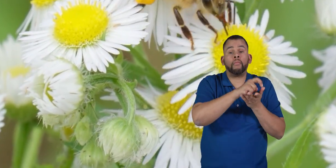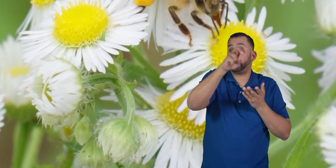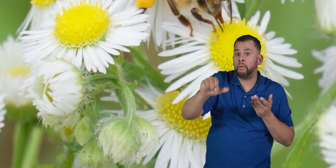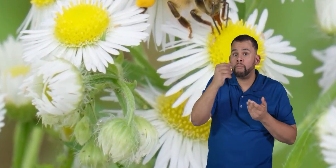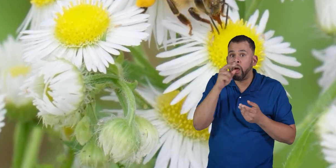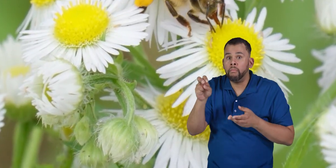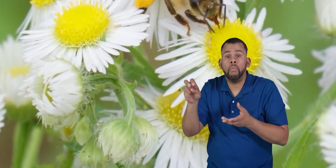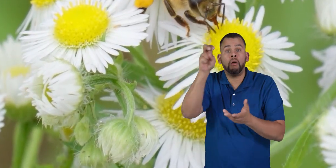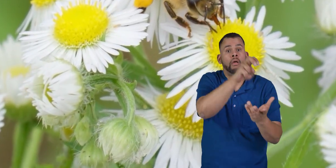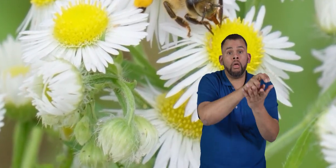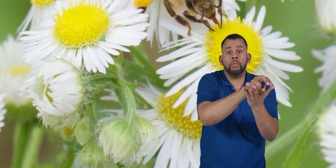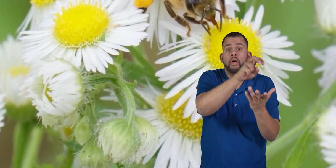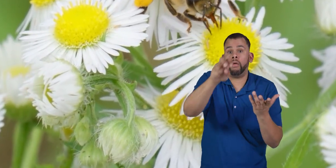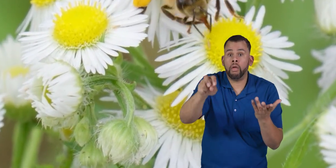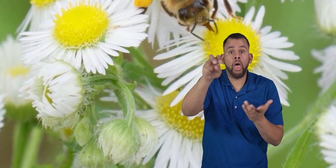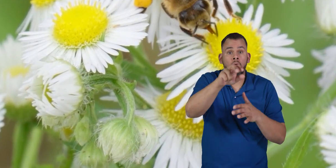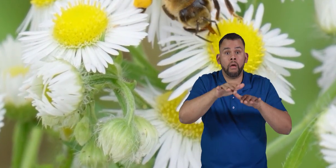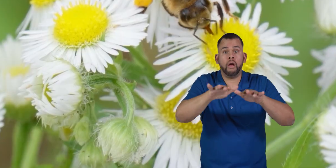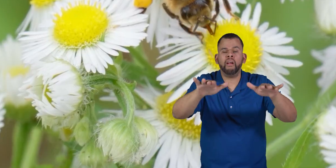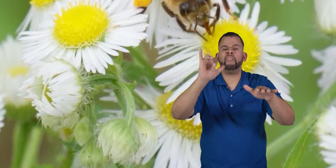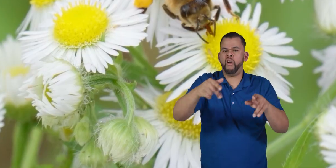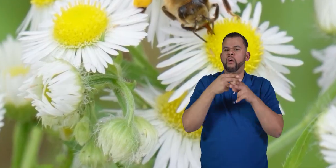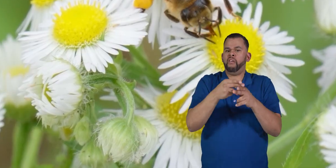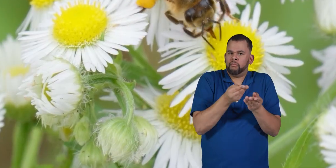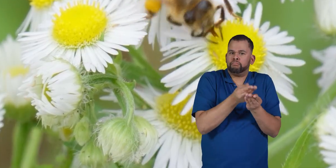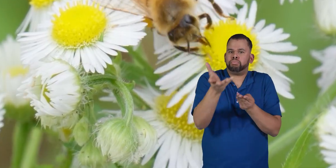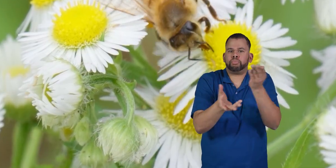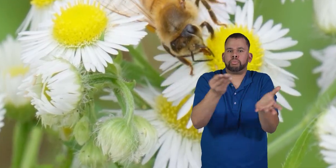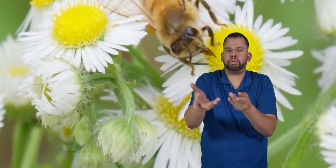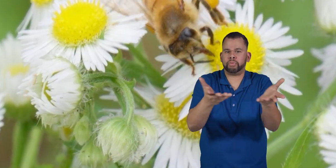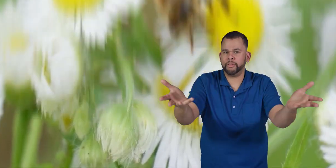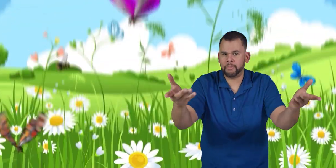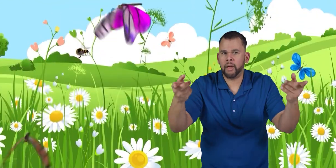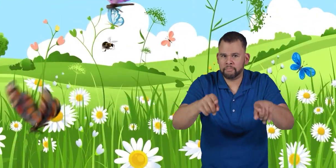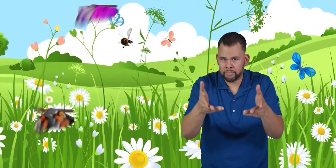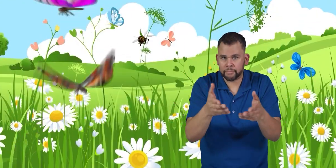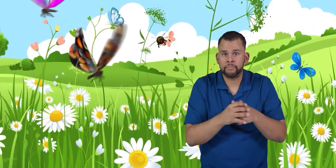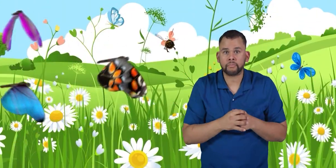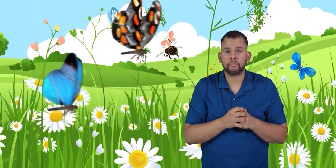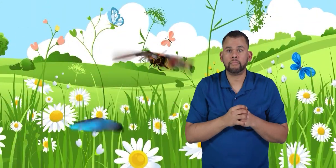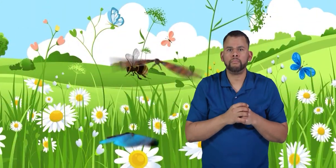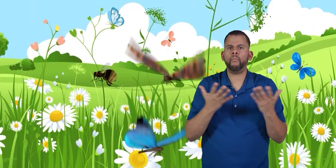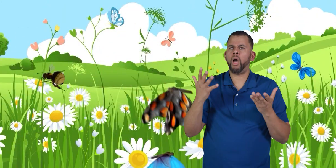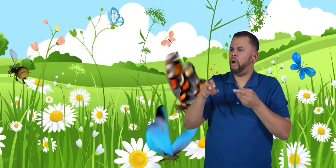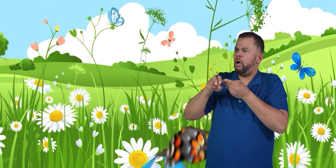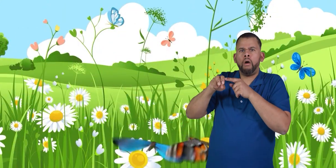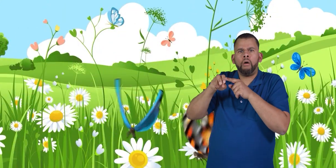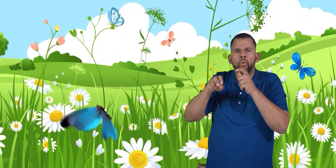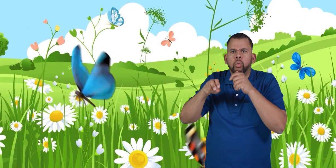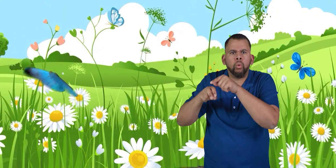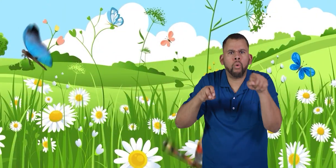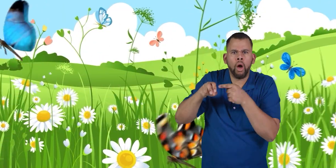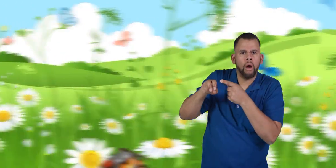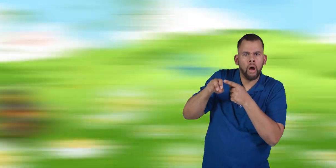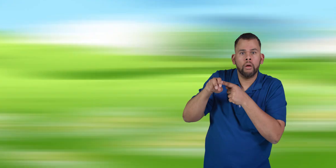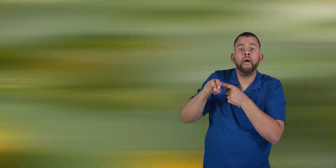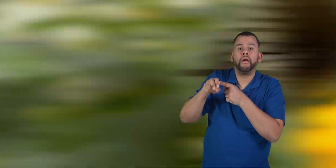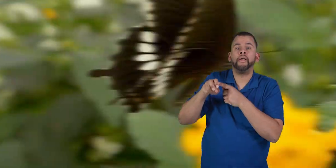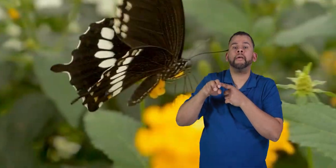from flower to flower it is transported resulting in pollination who are the pollinators